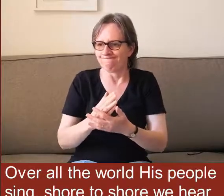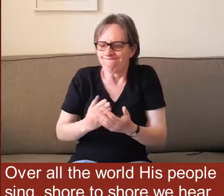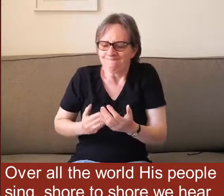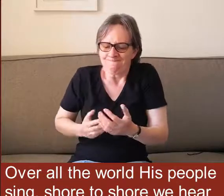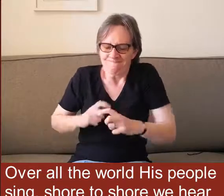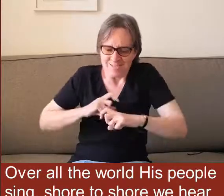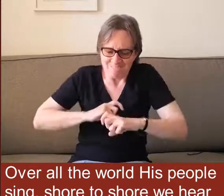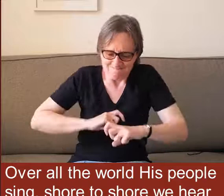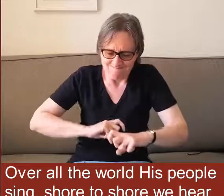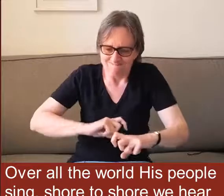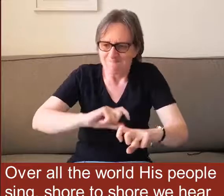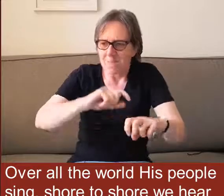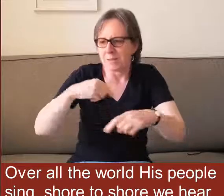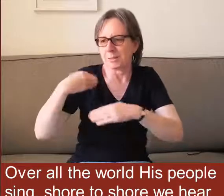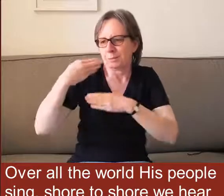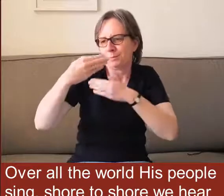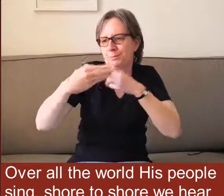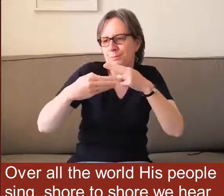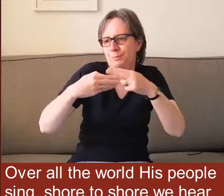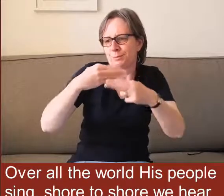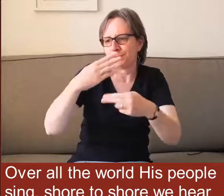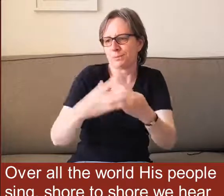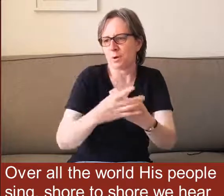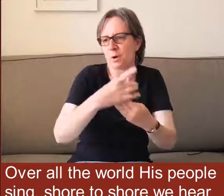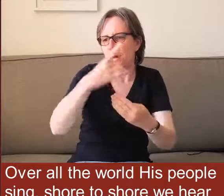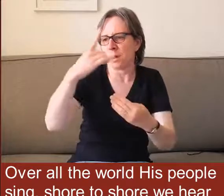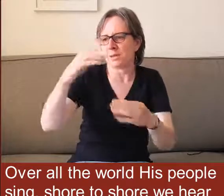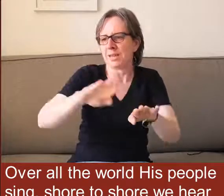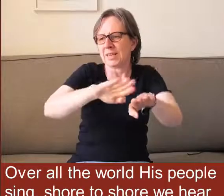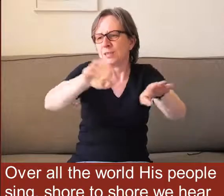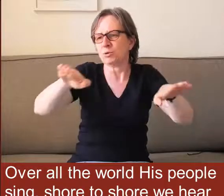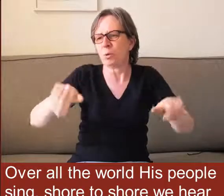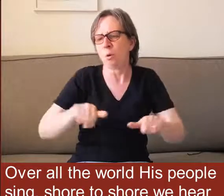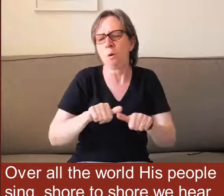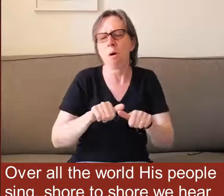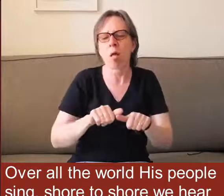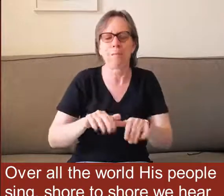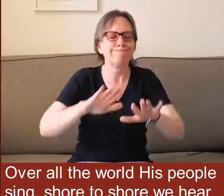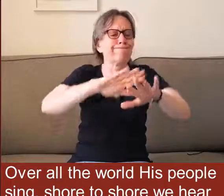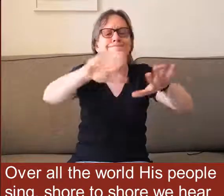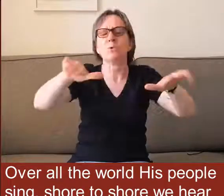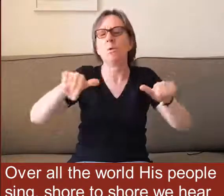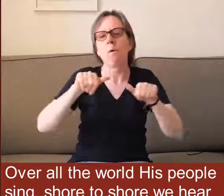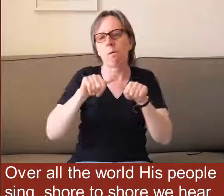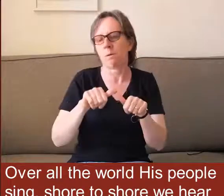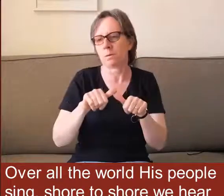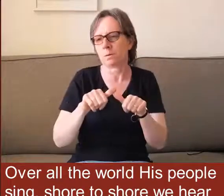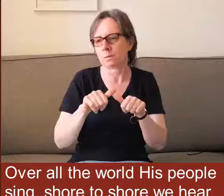Yeah.